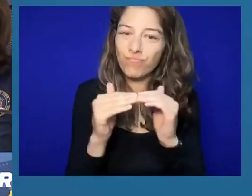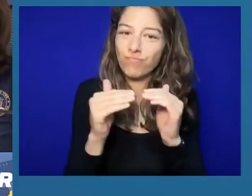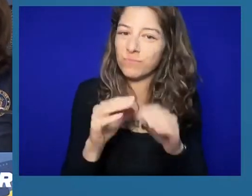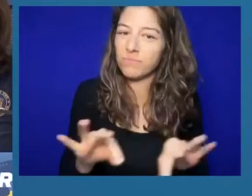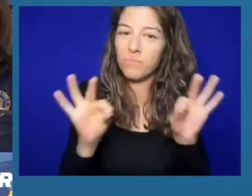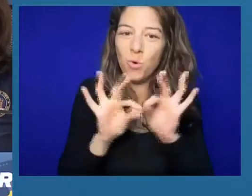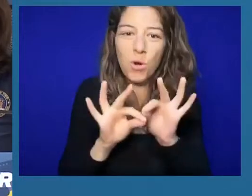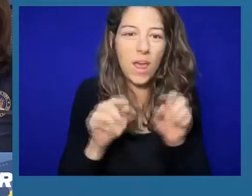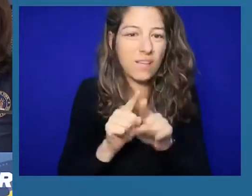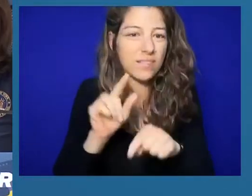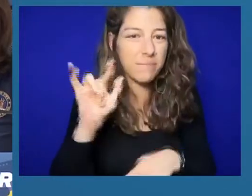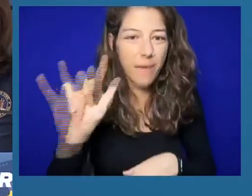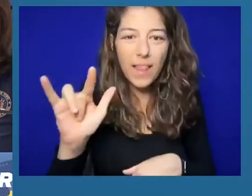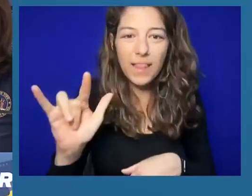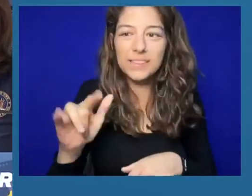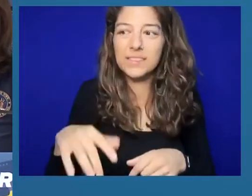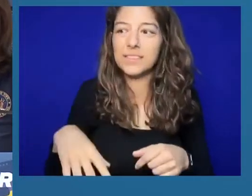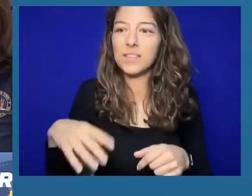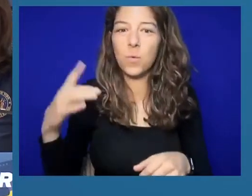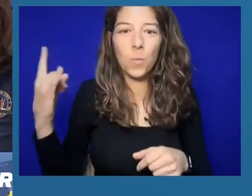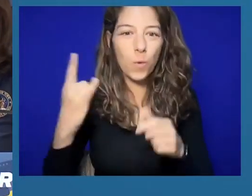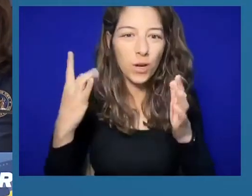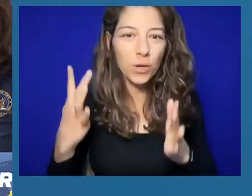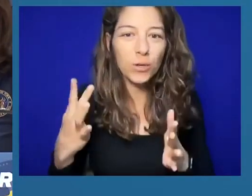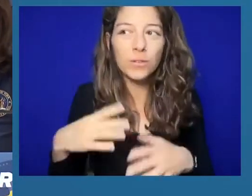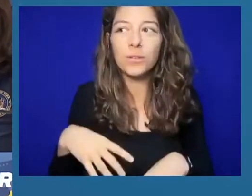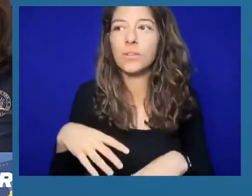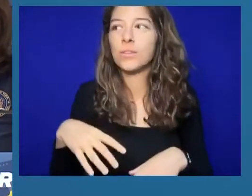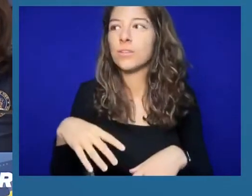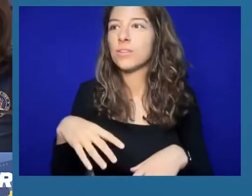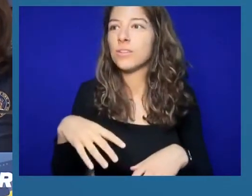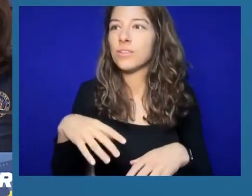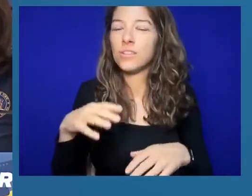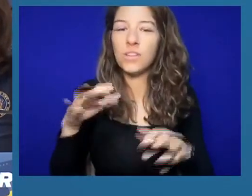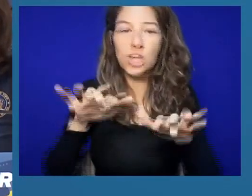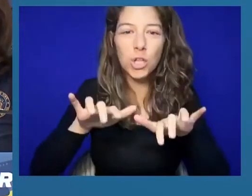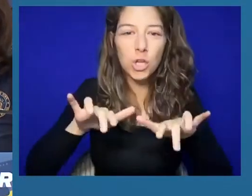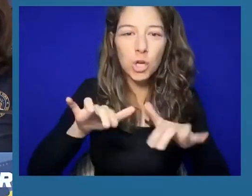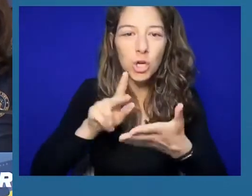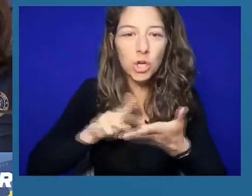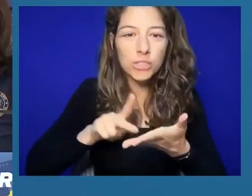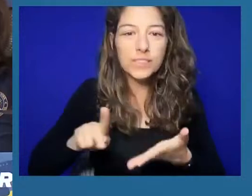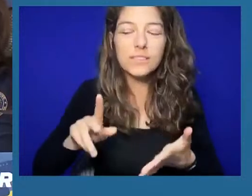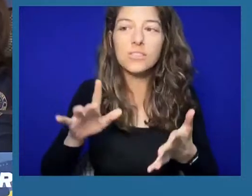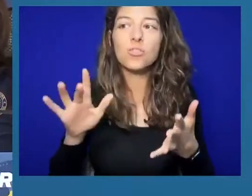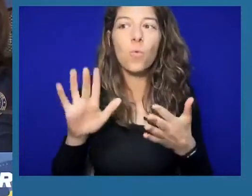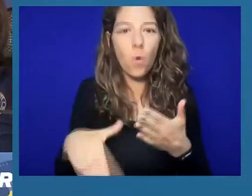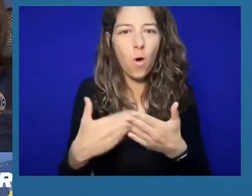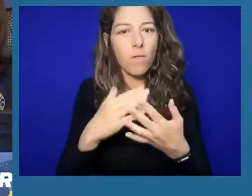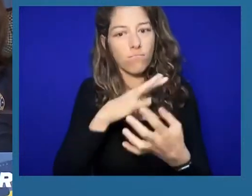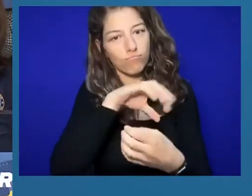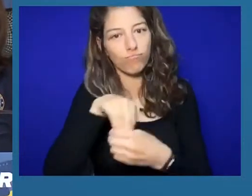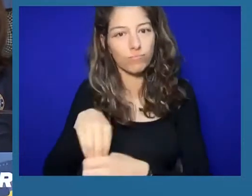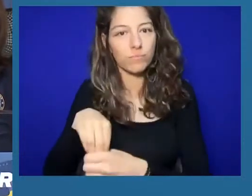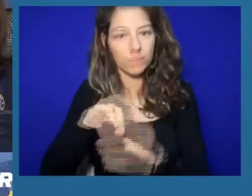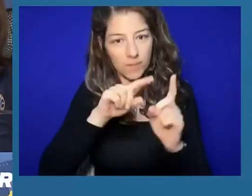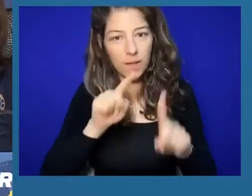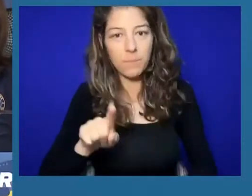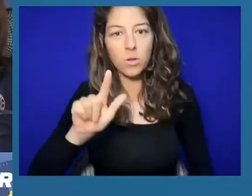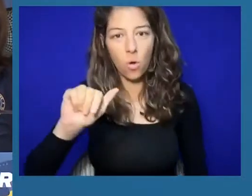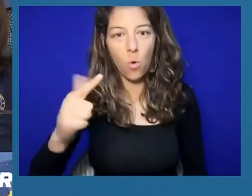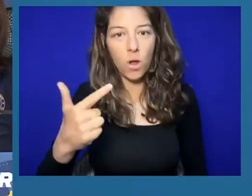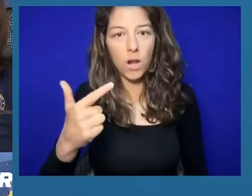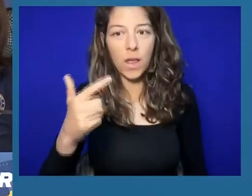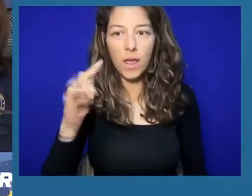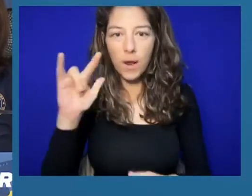and the flight attendants and the clerks. You're all part of the machinery that makes coming to LaGuardia Airport and